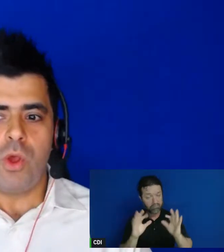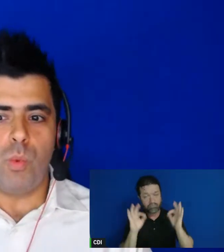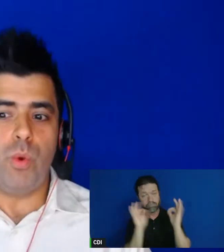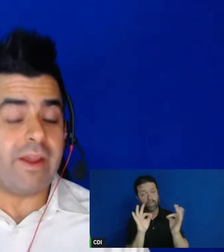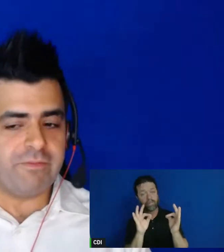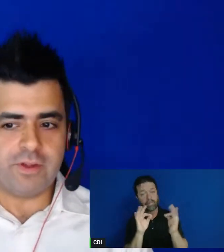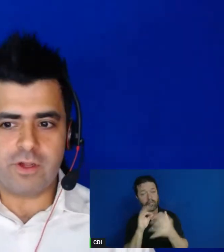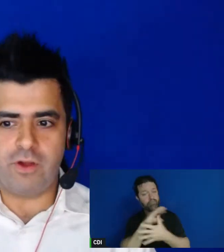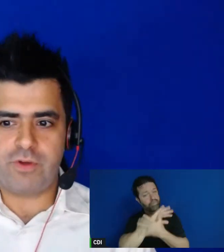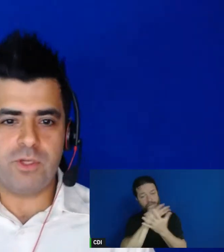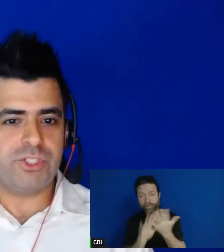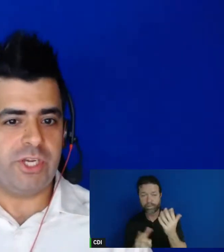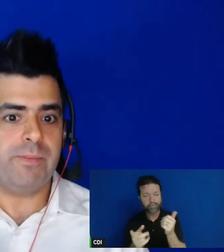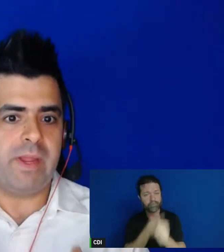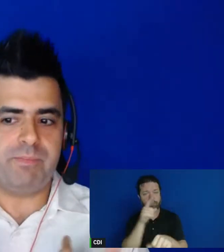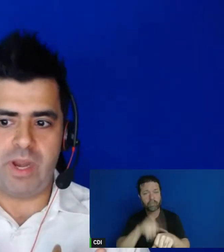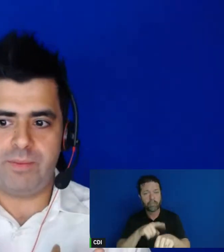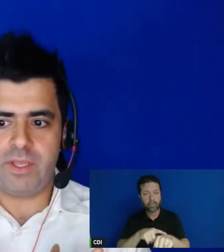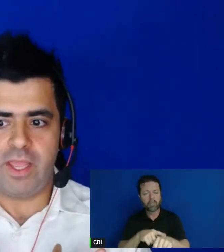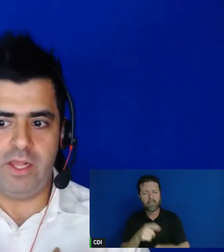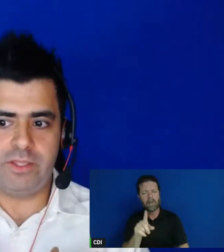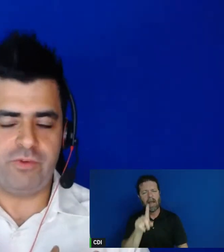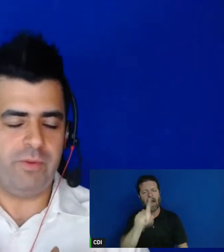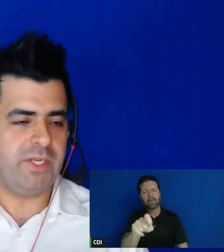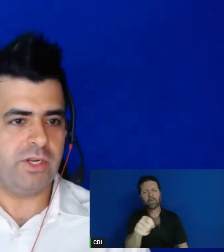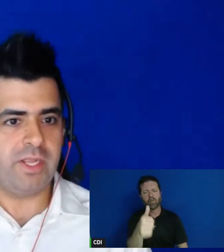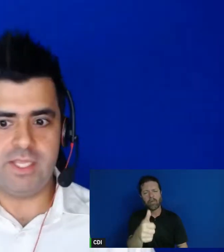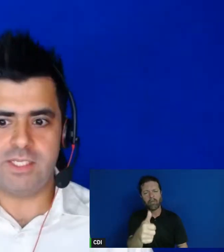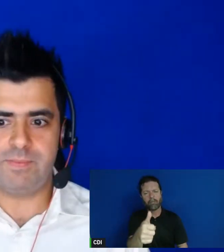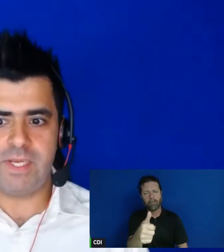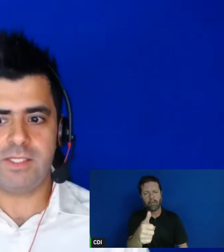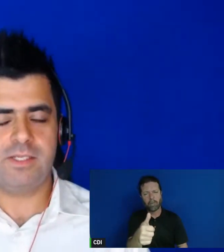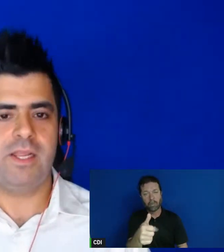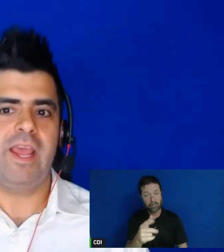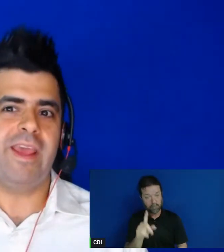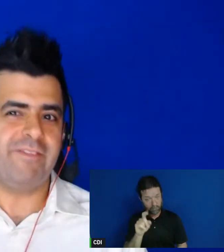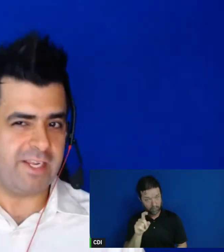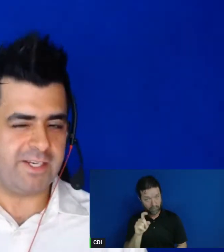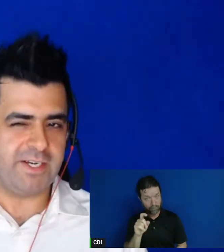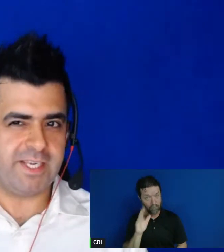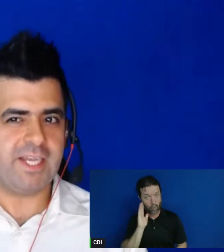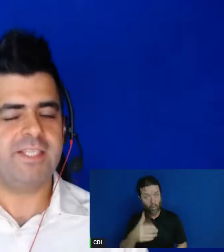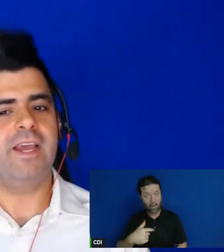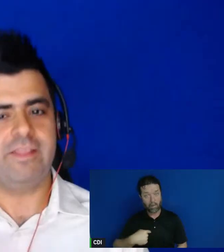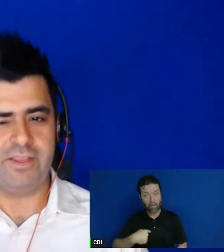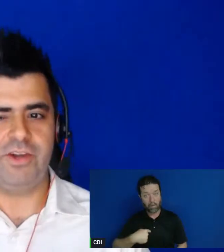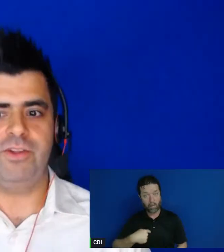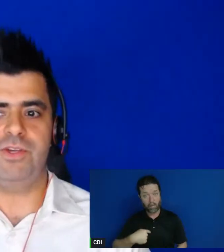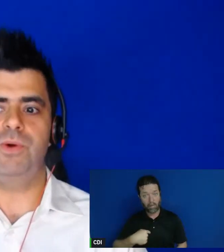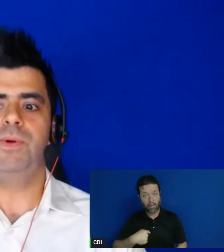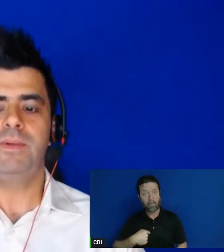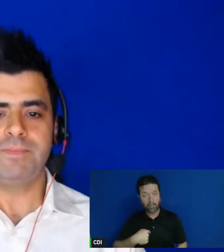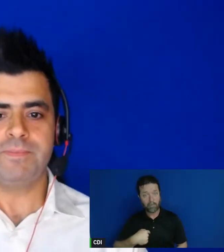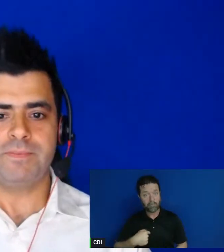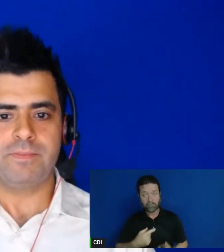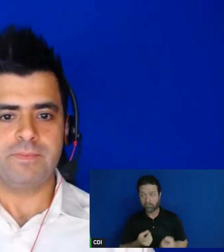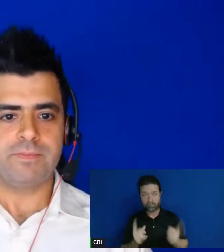question. Would I feel comfortable sharing my private health information in this space? If the answer is yes, I think you're good to